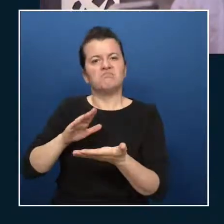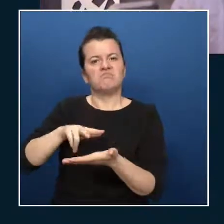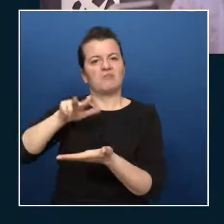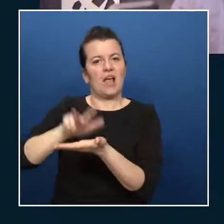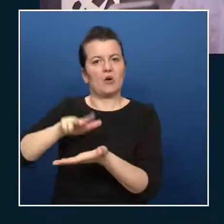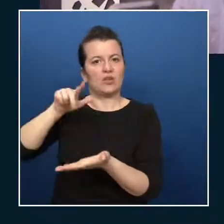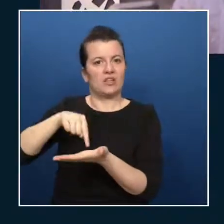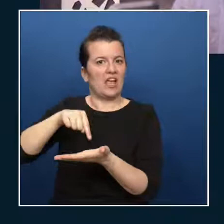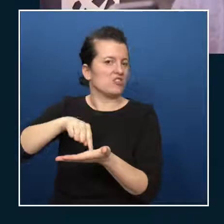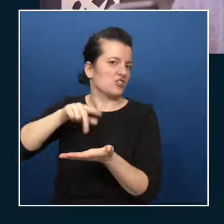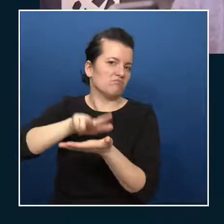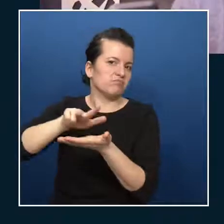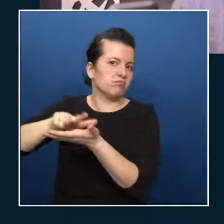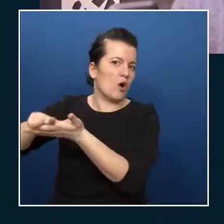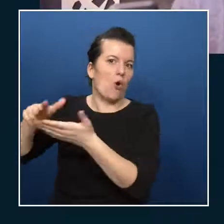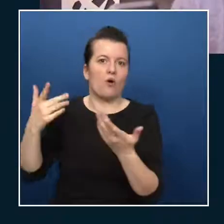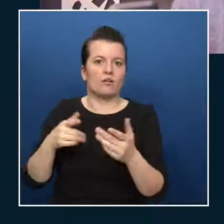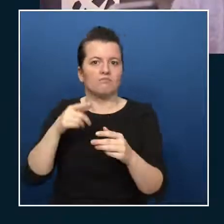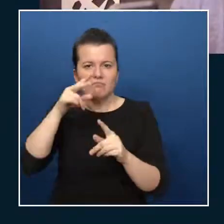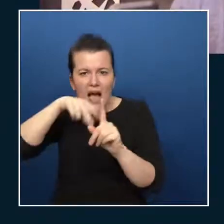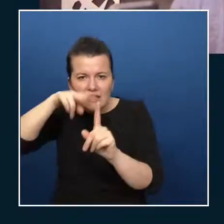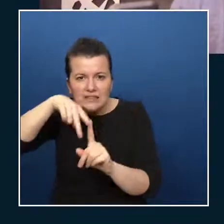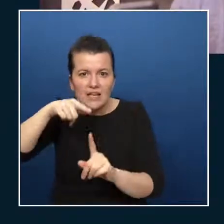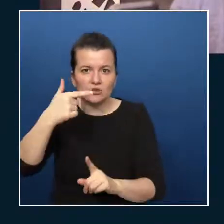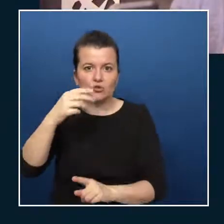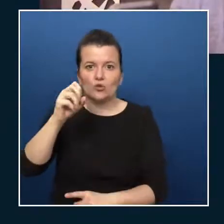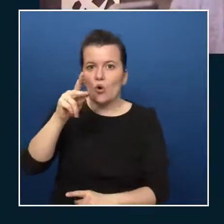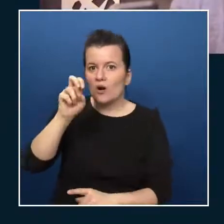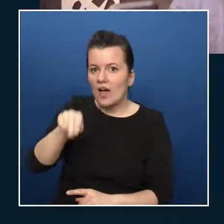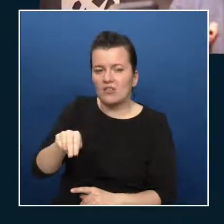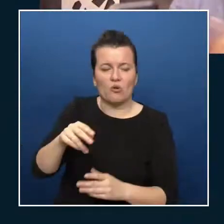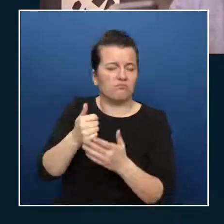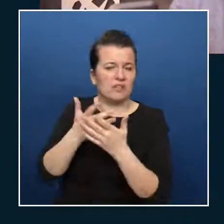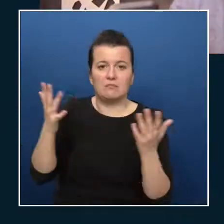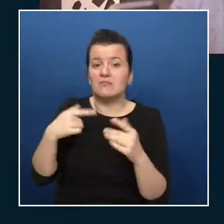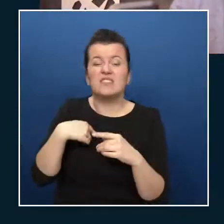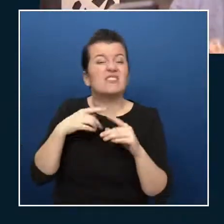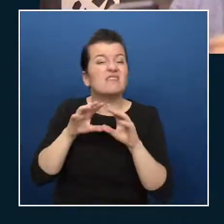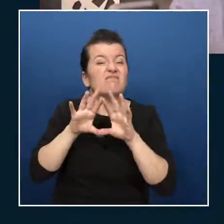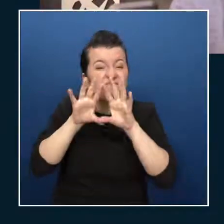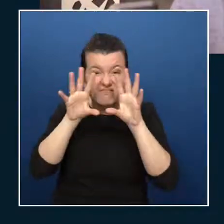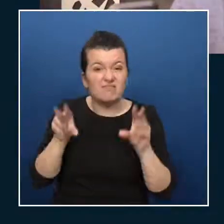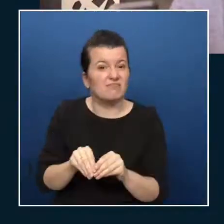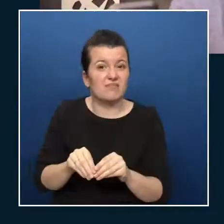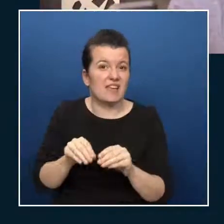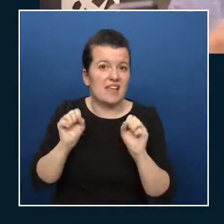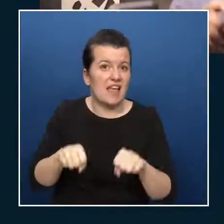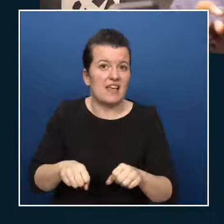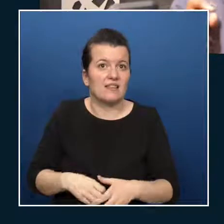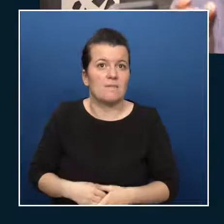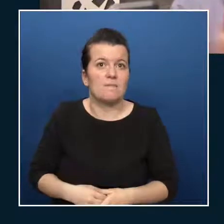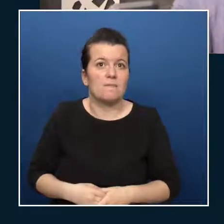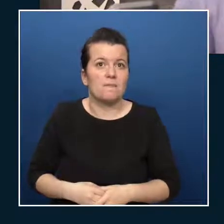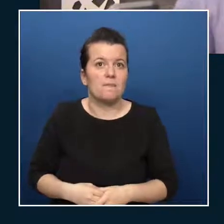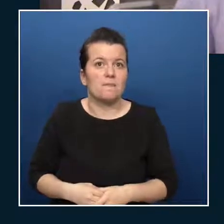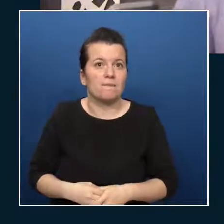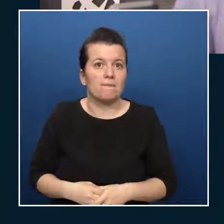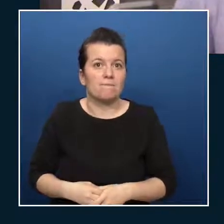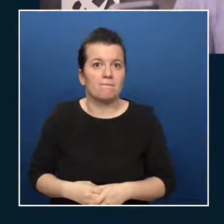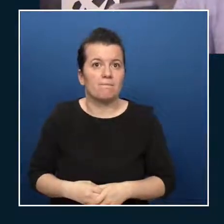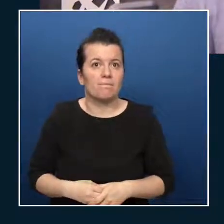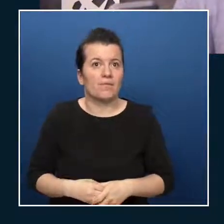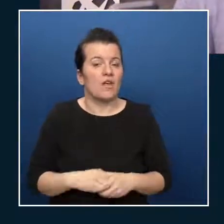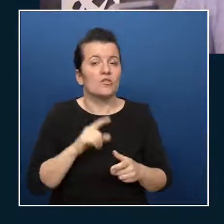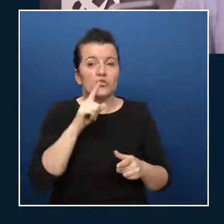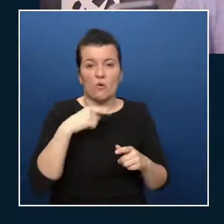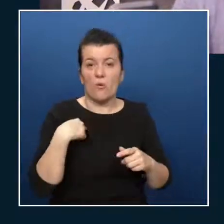tokens, access tokens, and two-factor authentication, email validation. We just add in a single plugin,